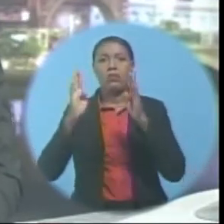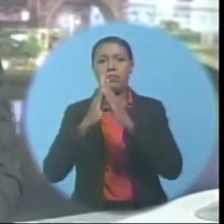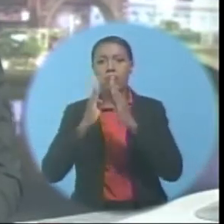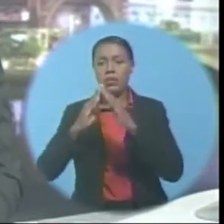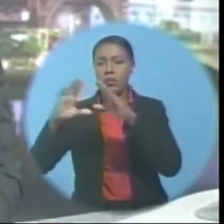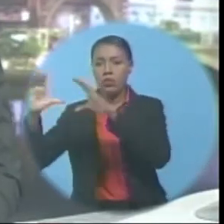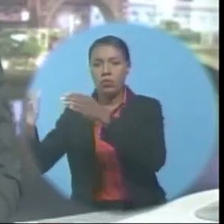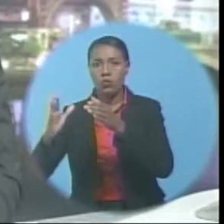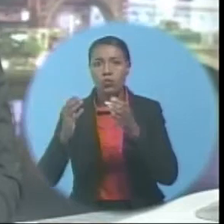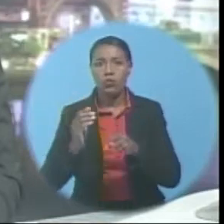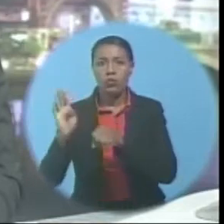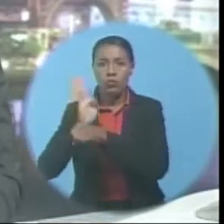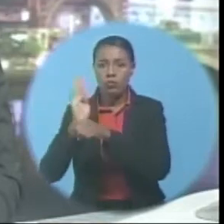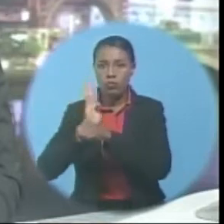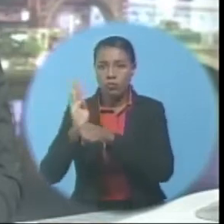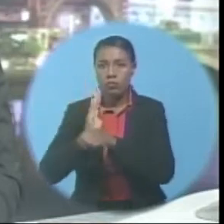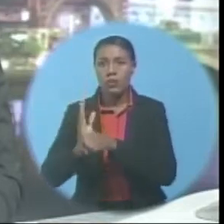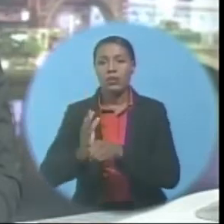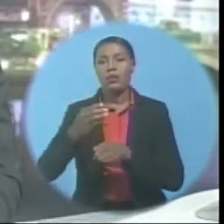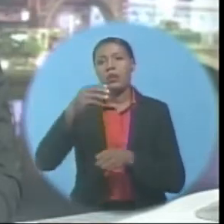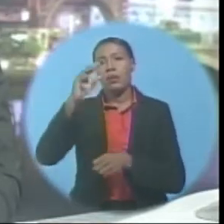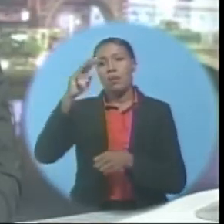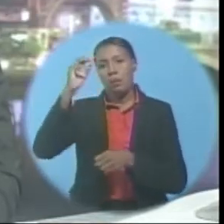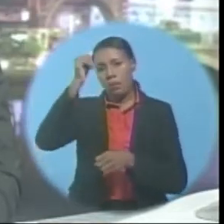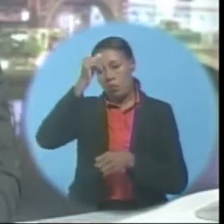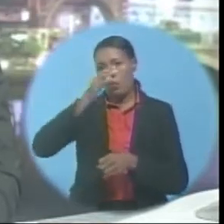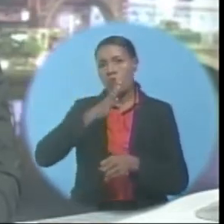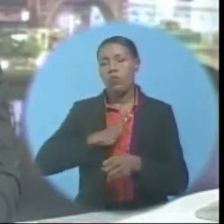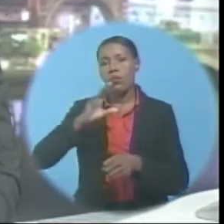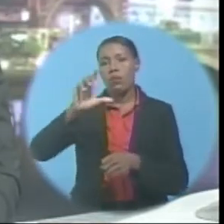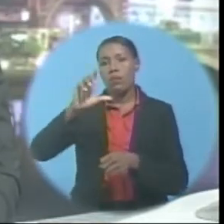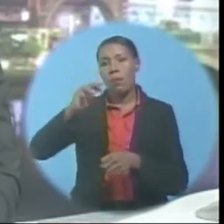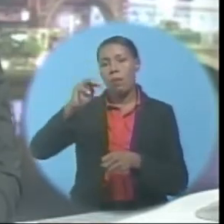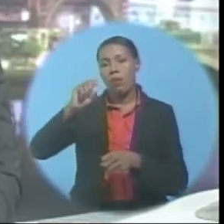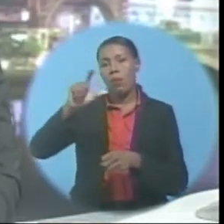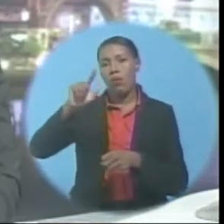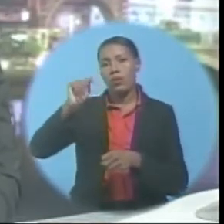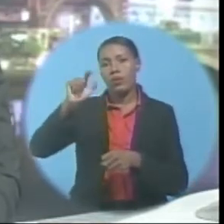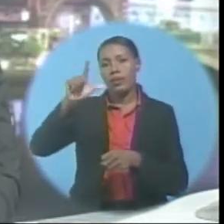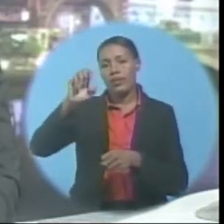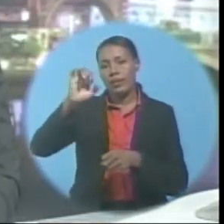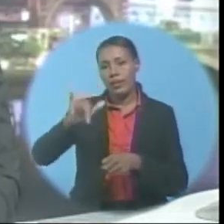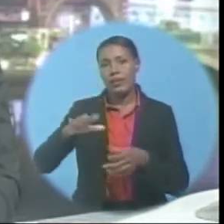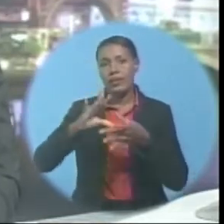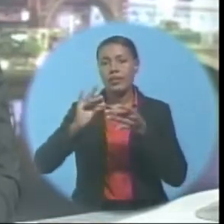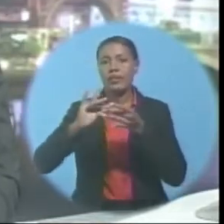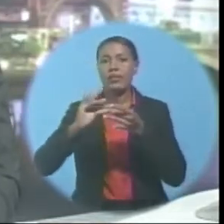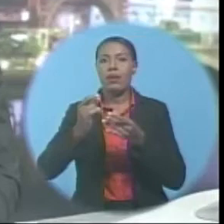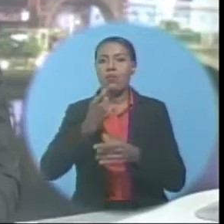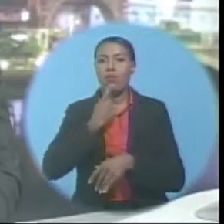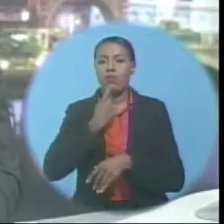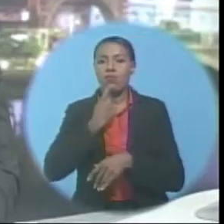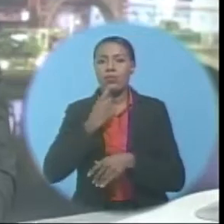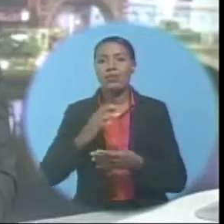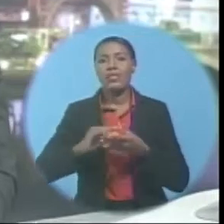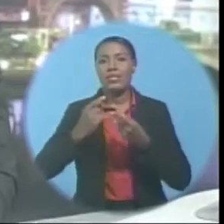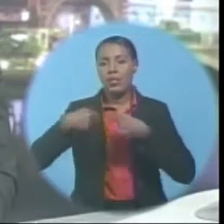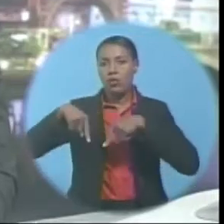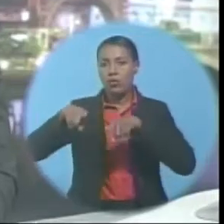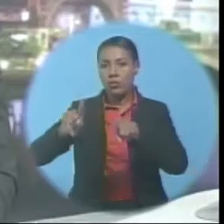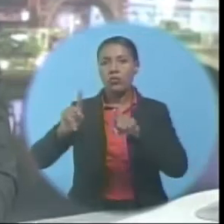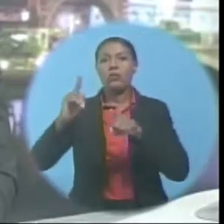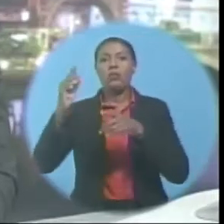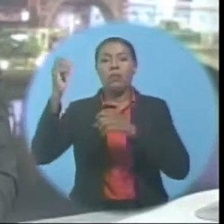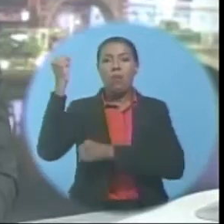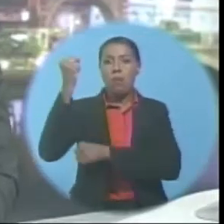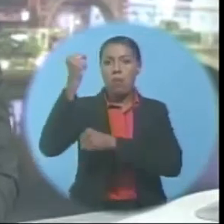partnership. Opposition leader Mia Motley made the disclosure late this afternoon. She said through today's march, the unions, the private